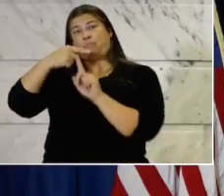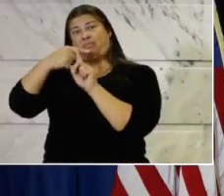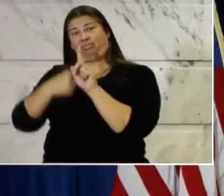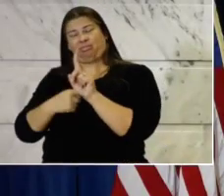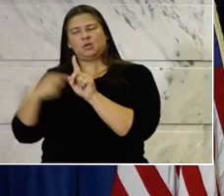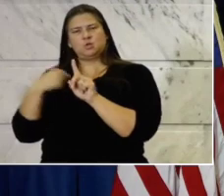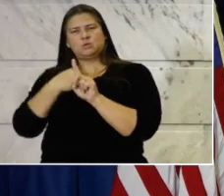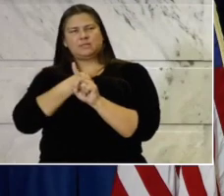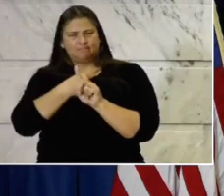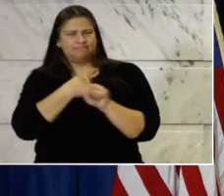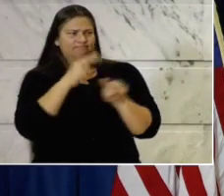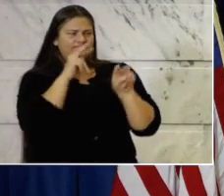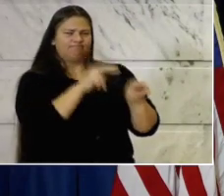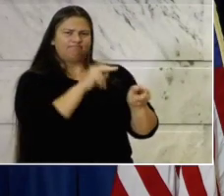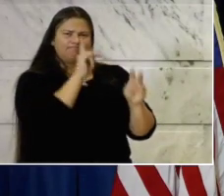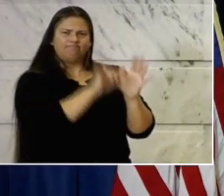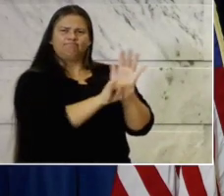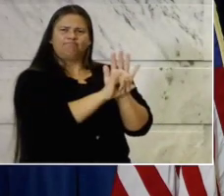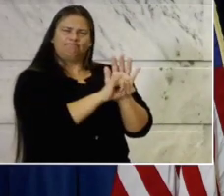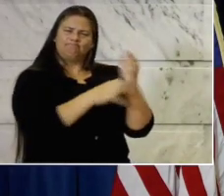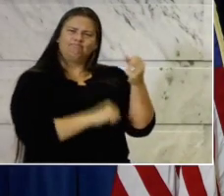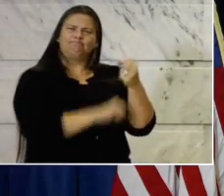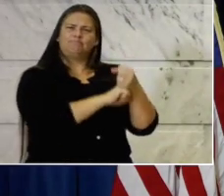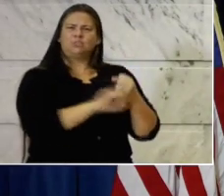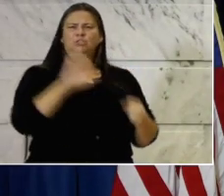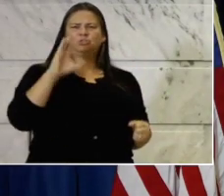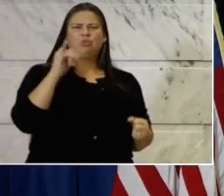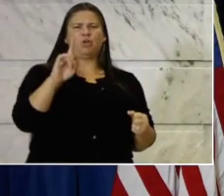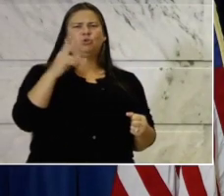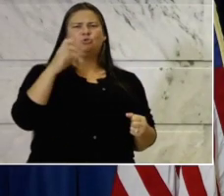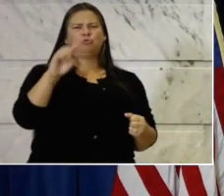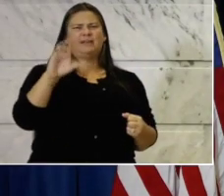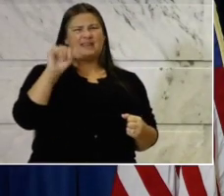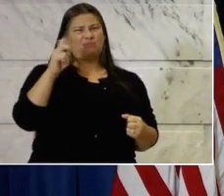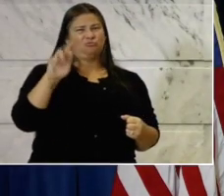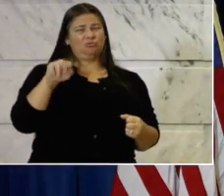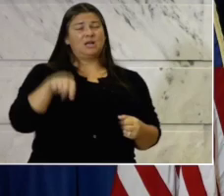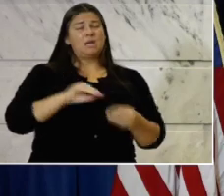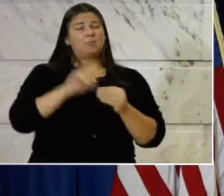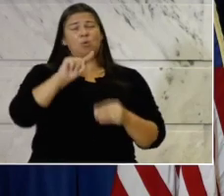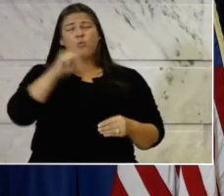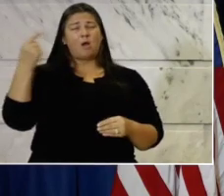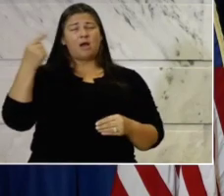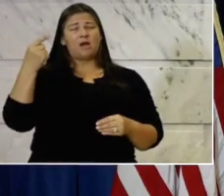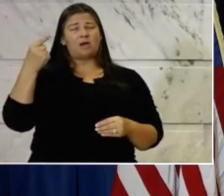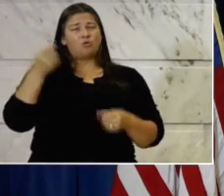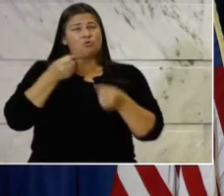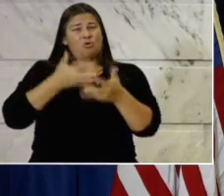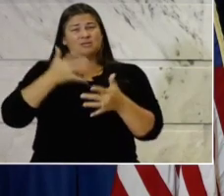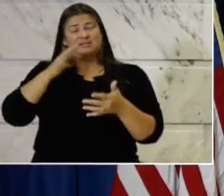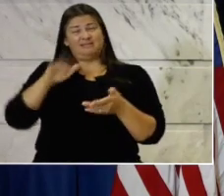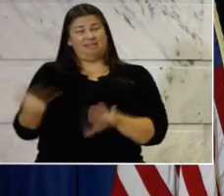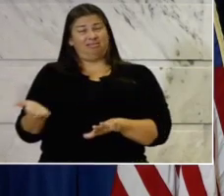this month, September, as Childhood Cancer Awareness Month, noting that Kentucky is 4th in the